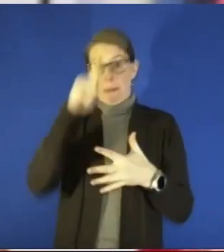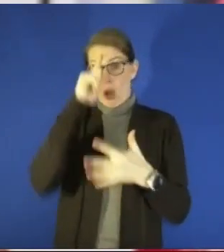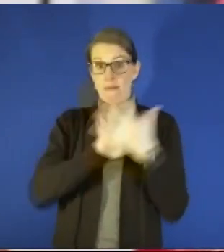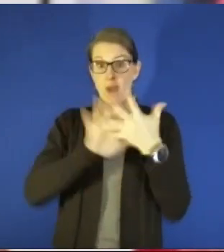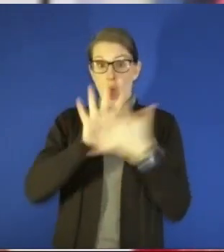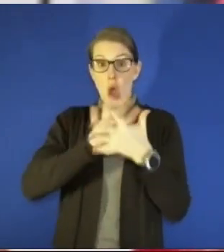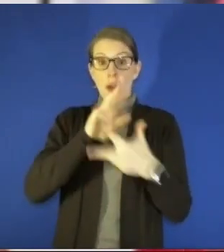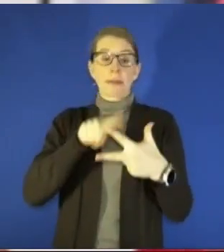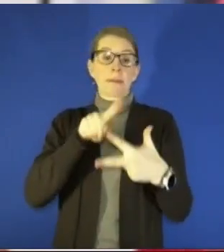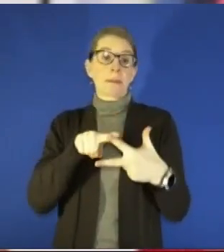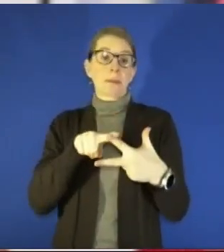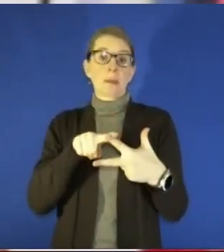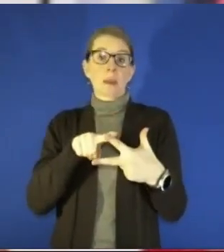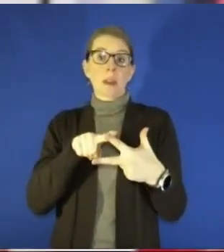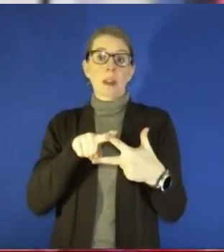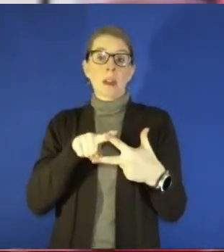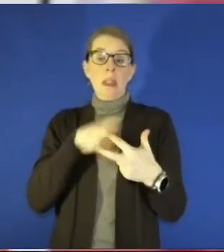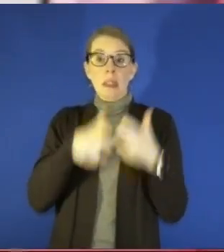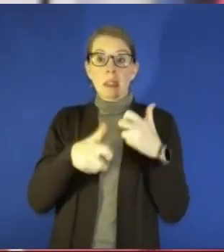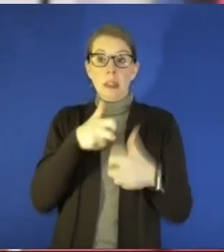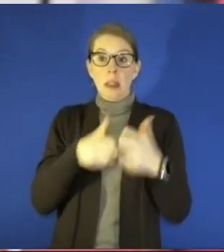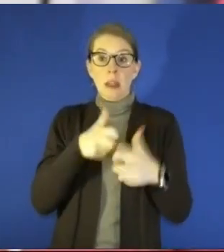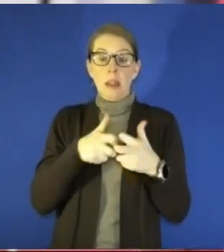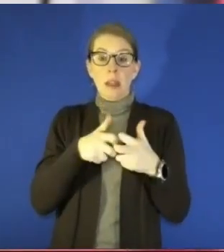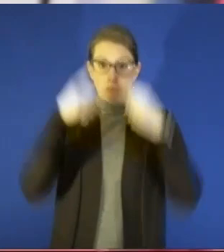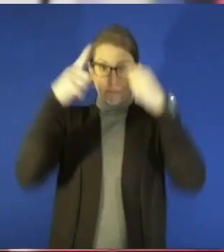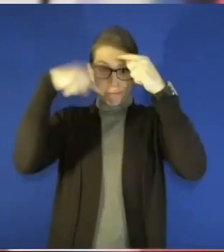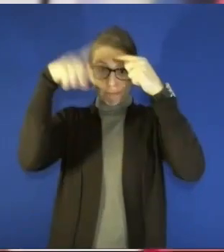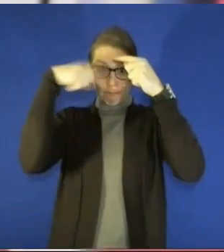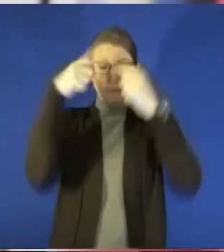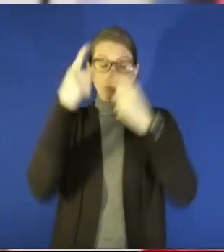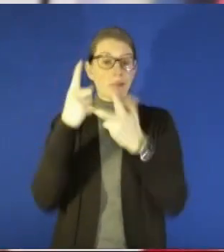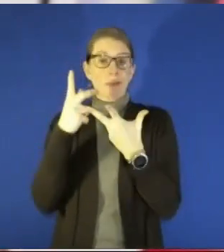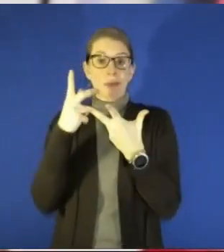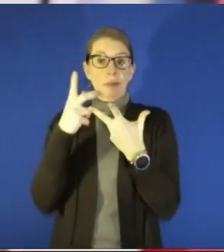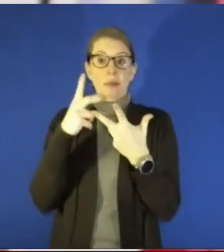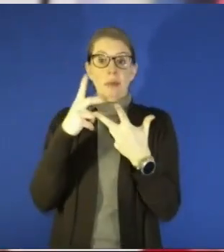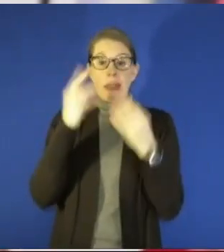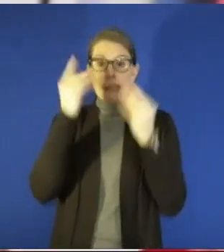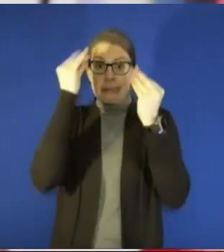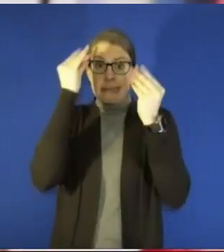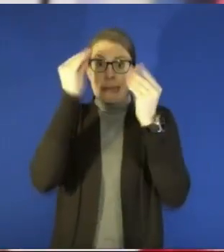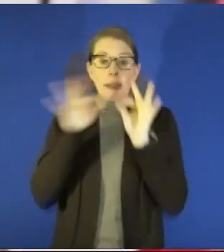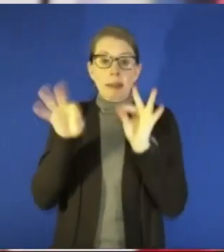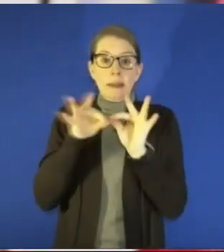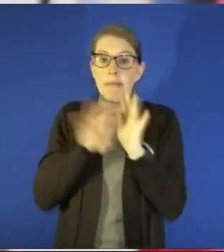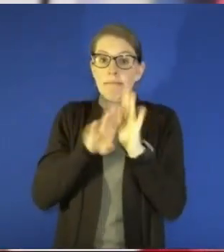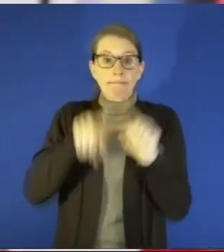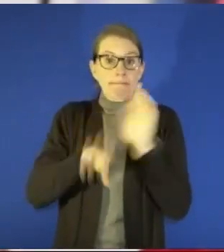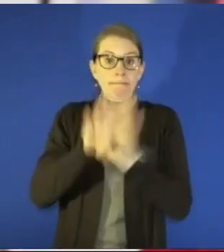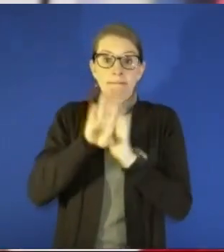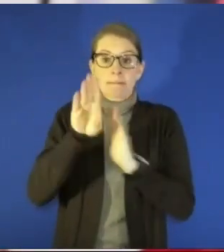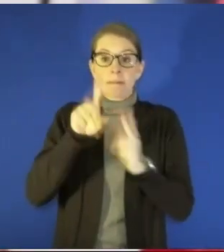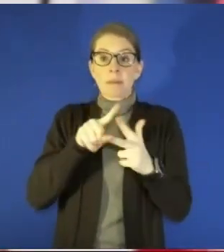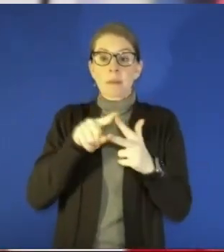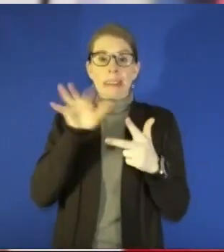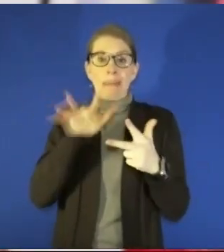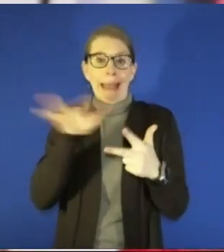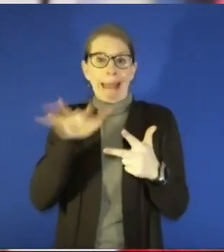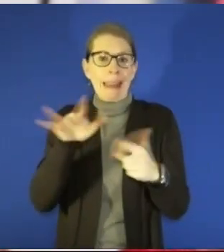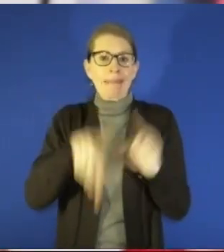fog, had difficulty on the cognitive side, either formulating sentences or